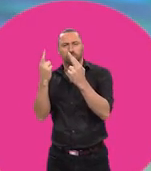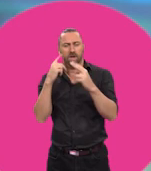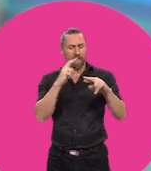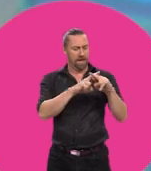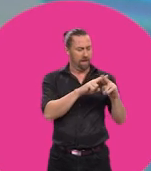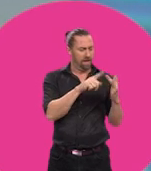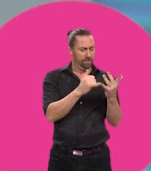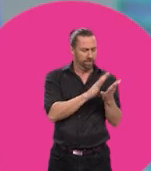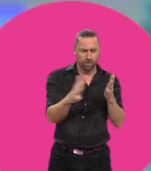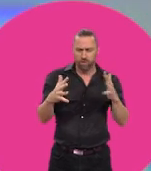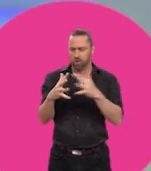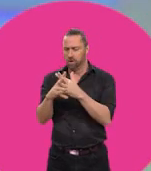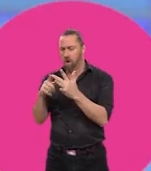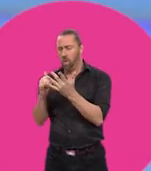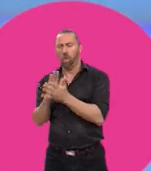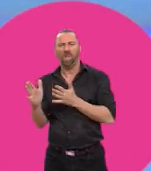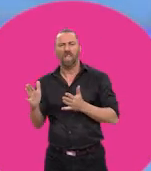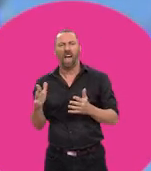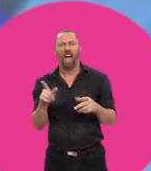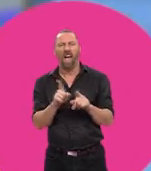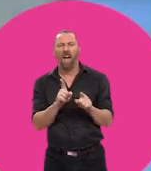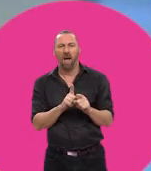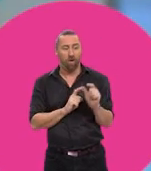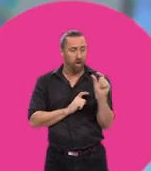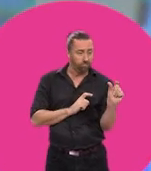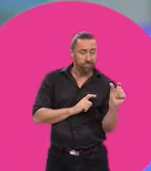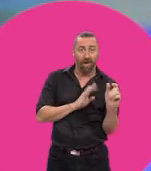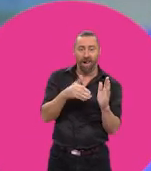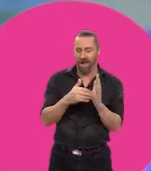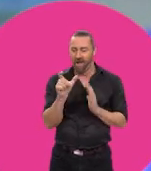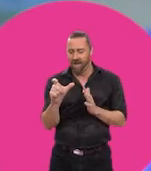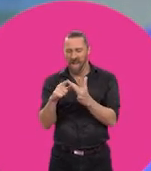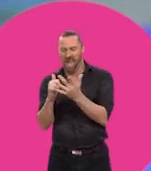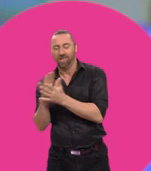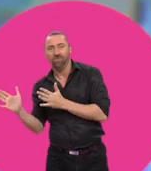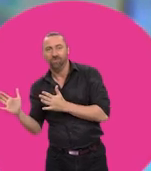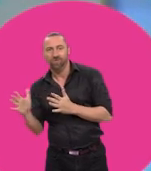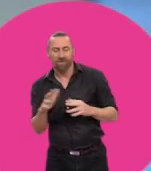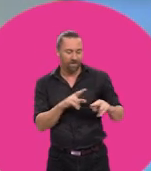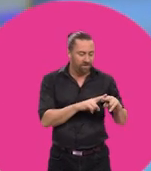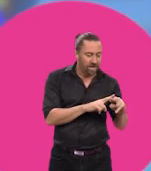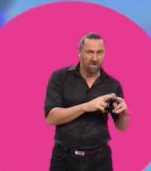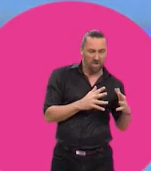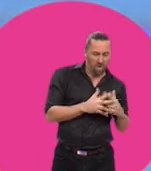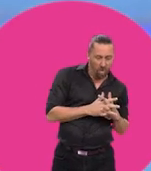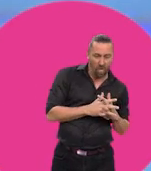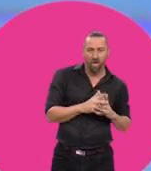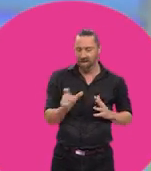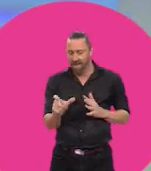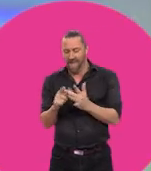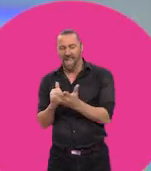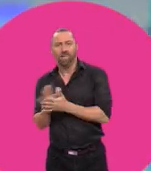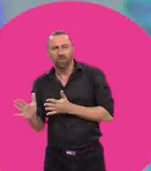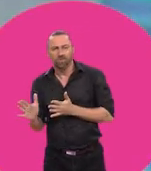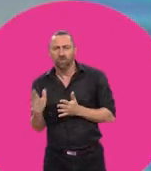Fish and wish are rhyming words, aren't they? They sound the same at the end. Fish and wish are also part of the